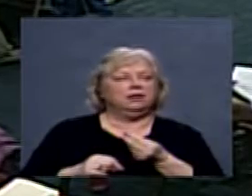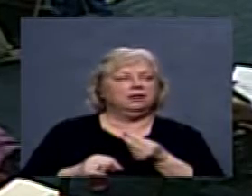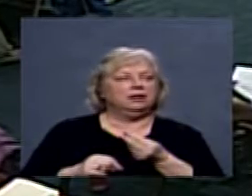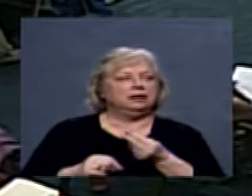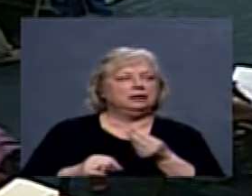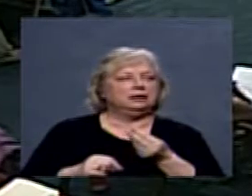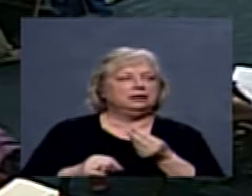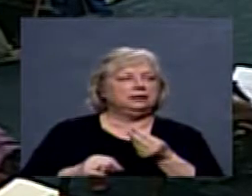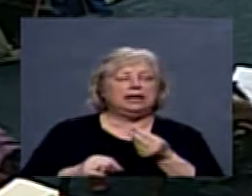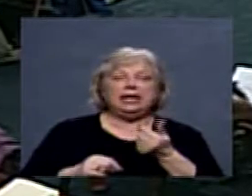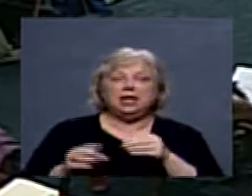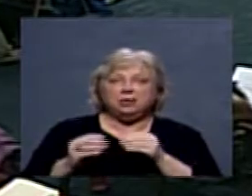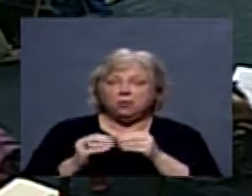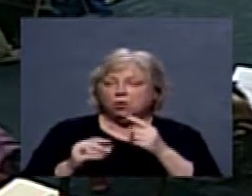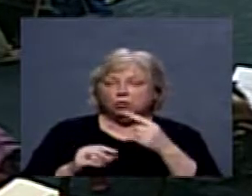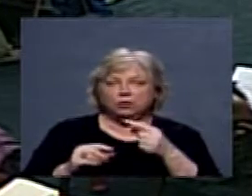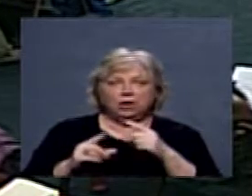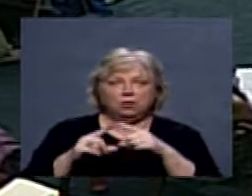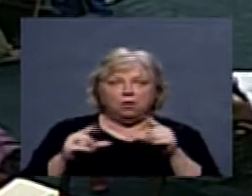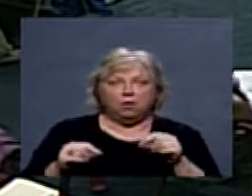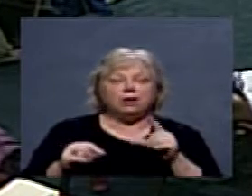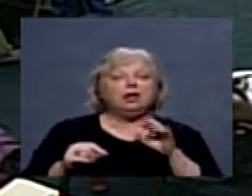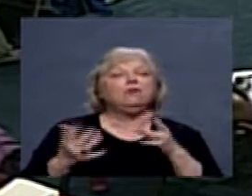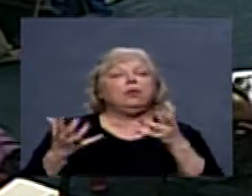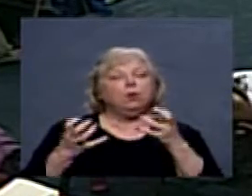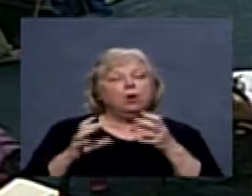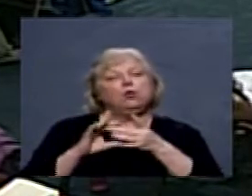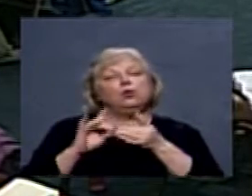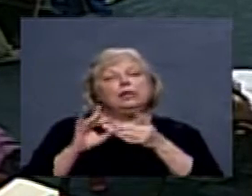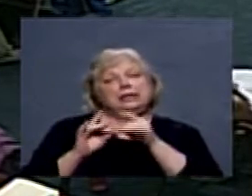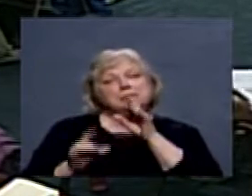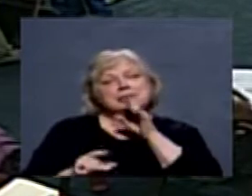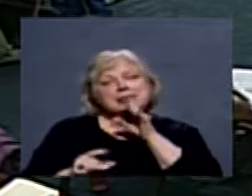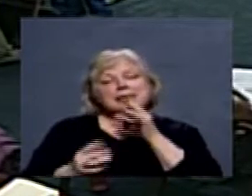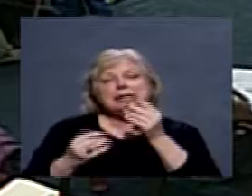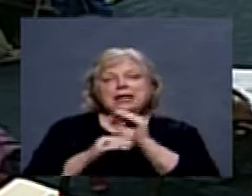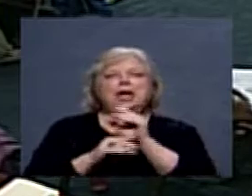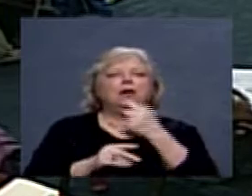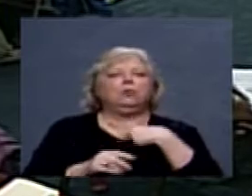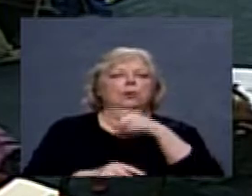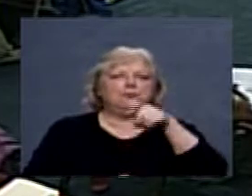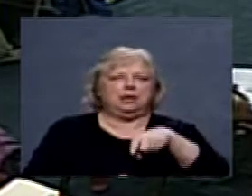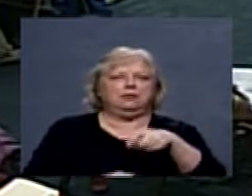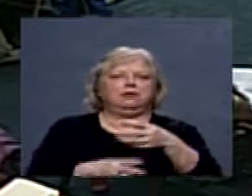started. If you want to speak tonight, we have to have a green card, please.